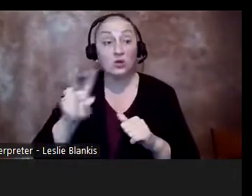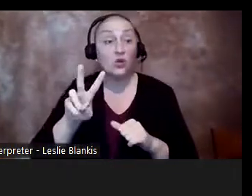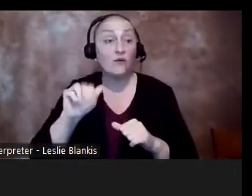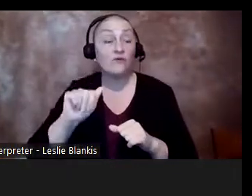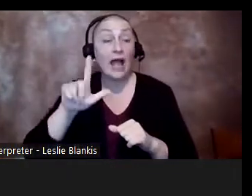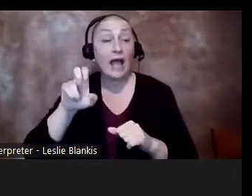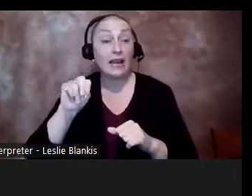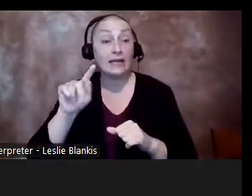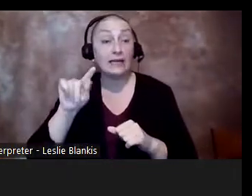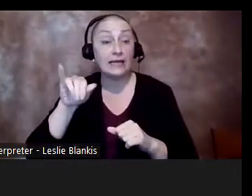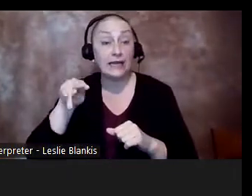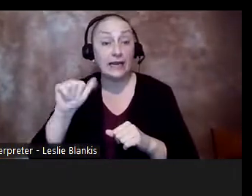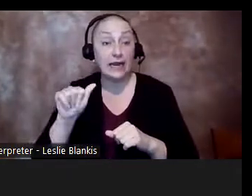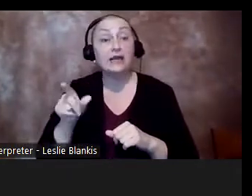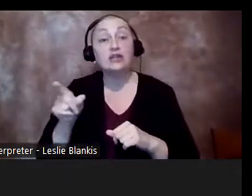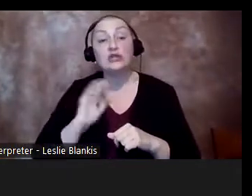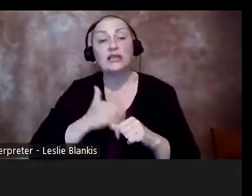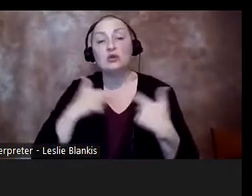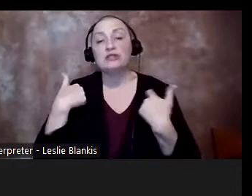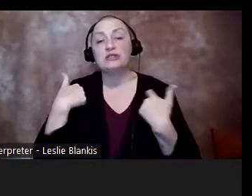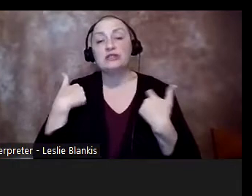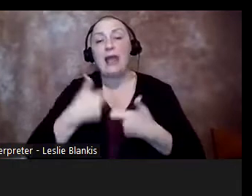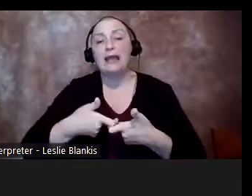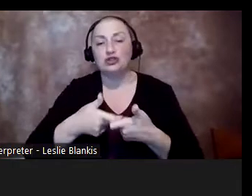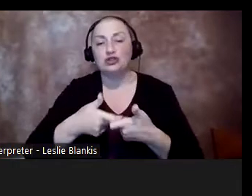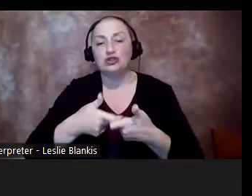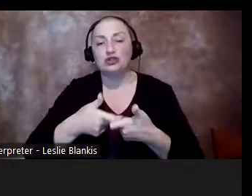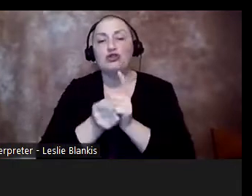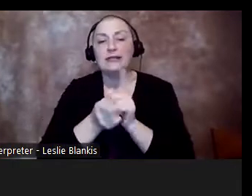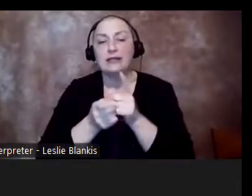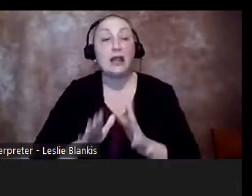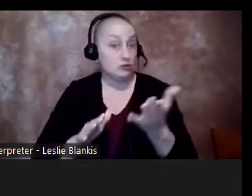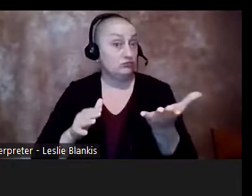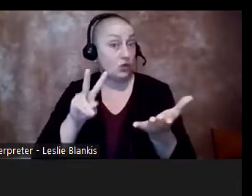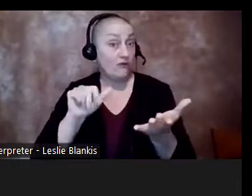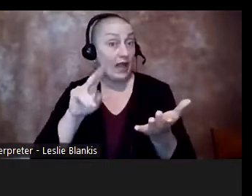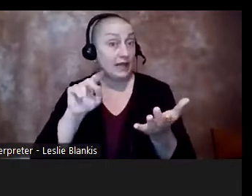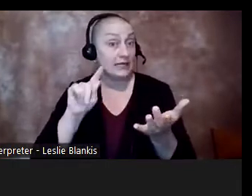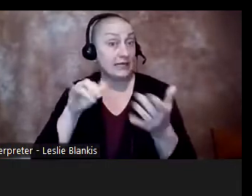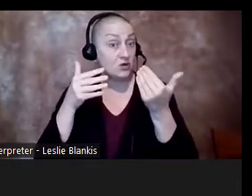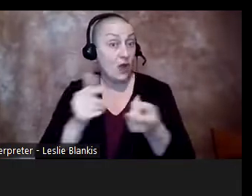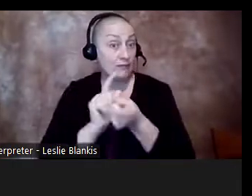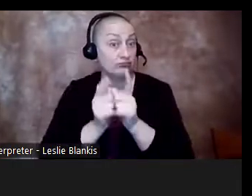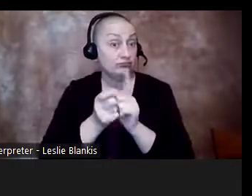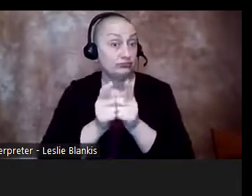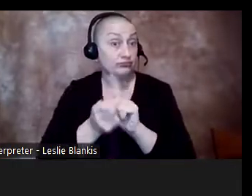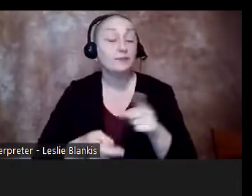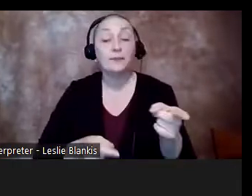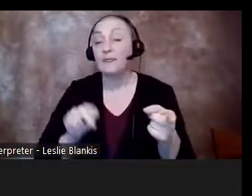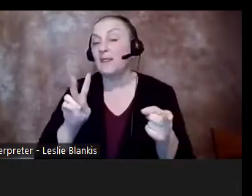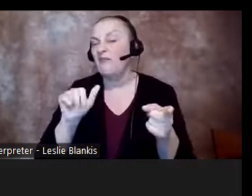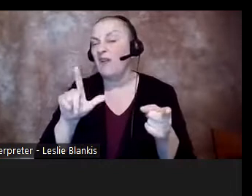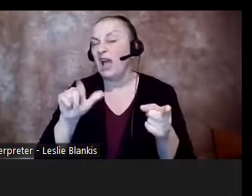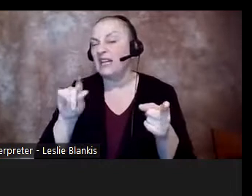Valentina. She is our Spanish translator, and Valentina, please go ahead. Thank you very much, Sadie.